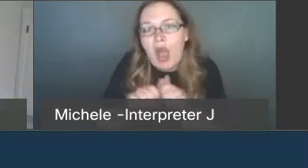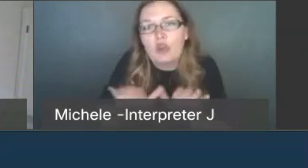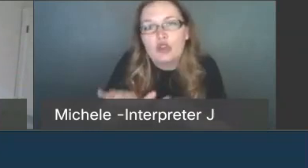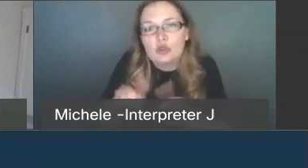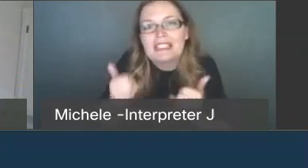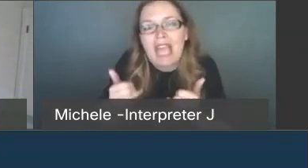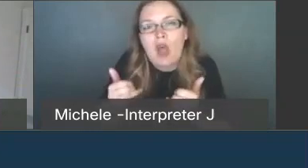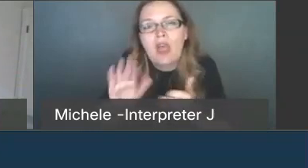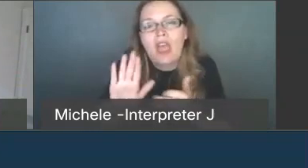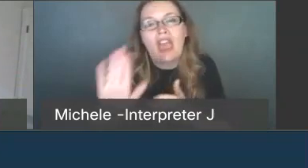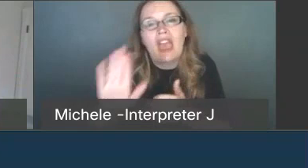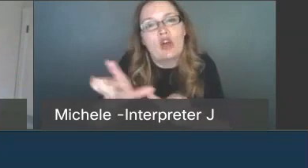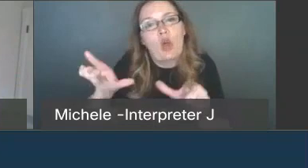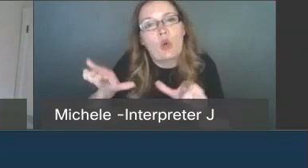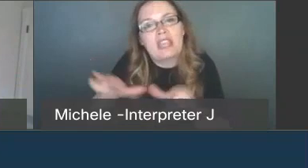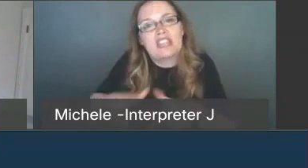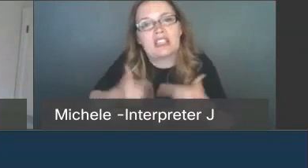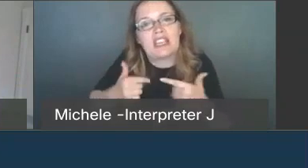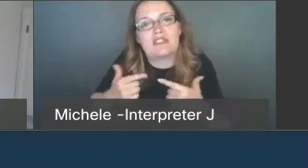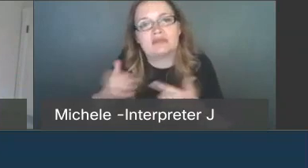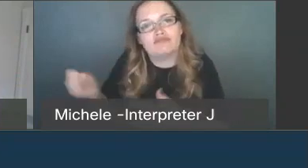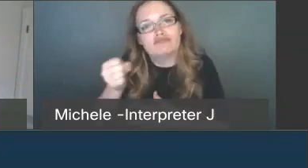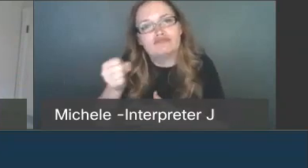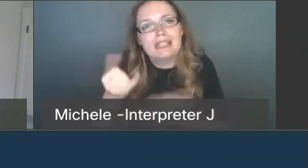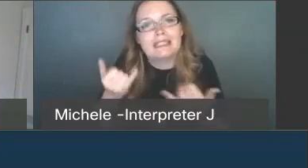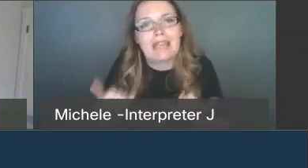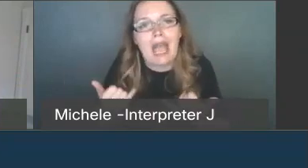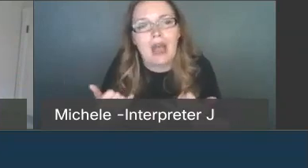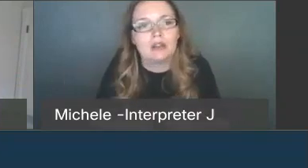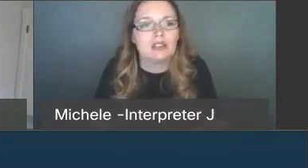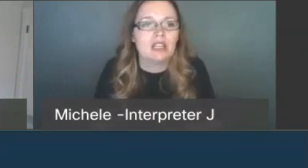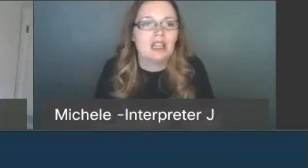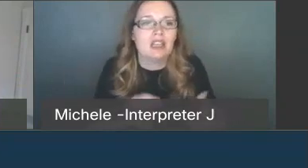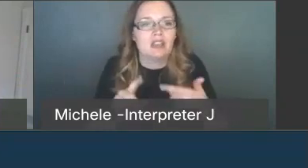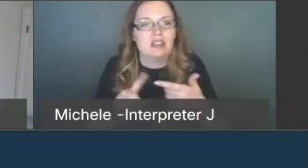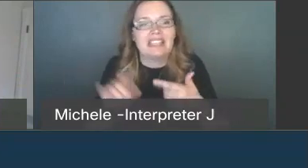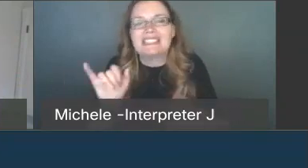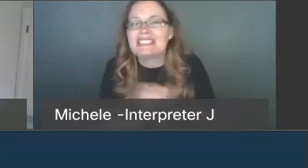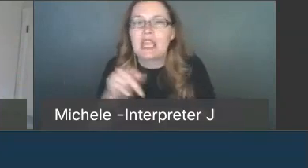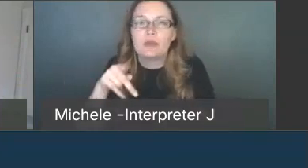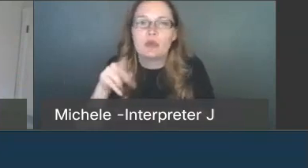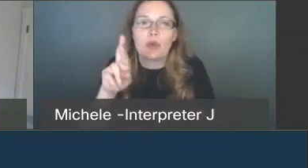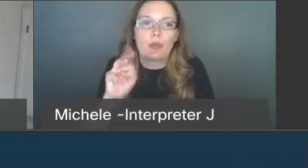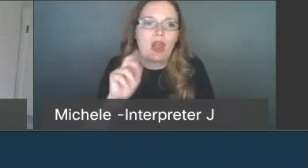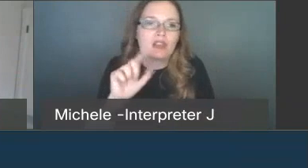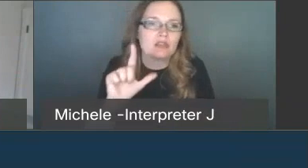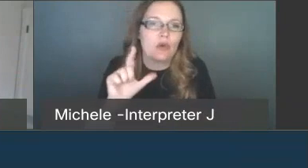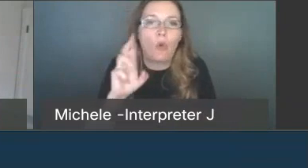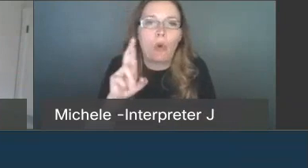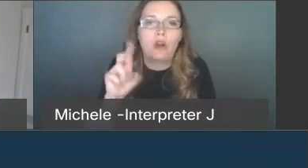now. And that's the same issue with proximal and not distal factors. So again, even though there's